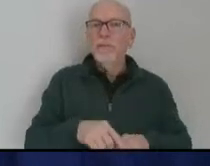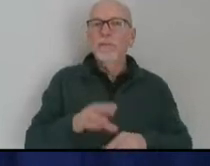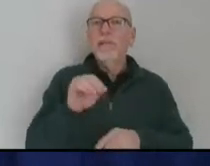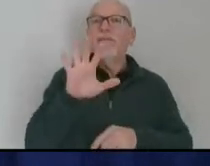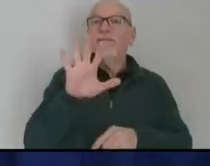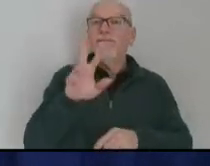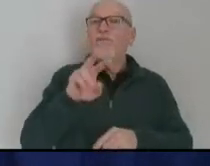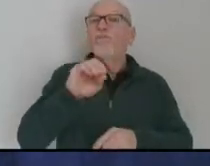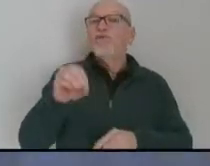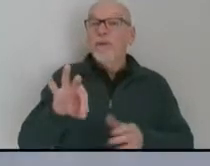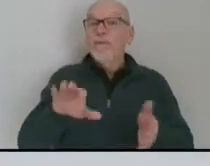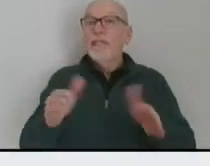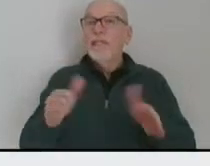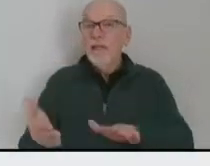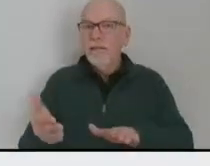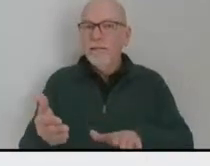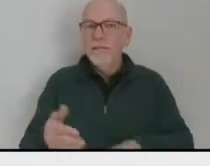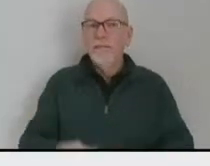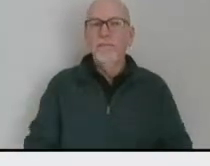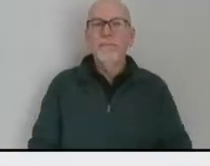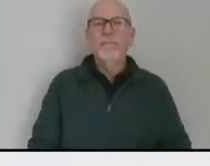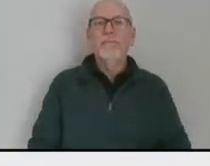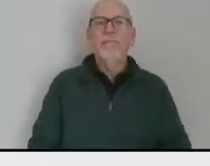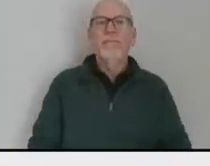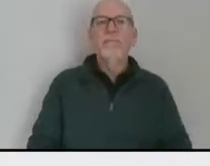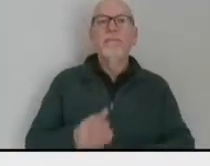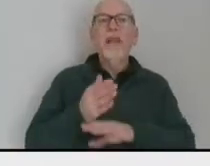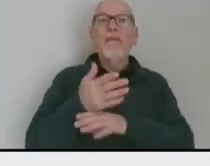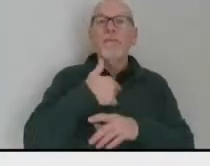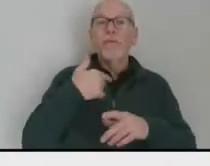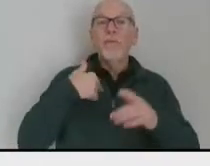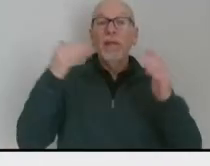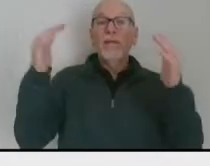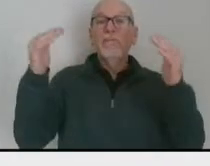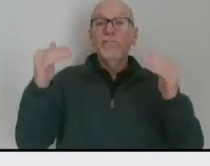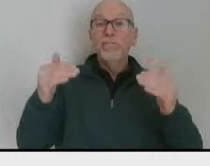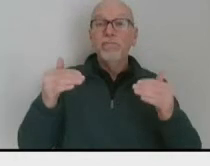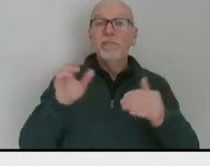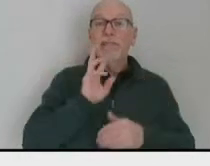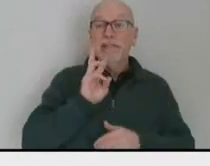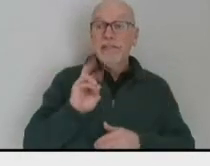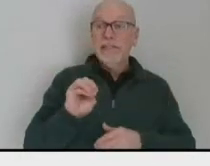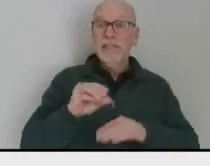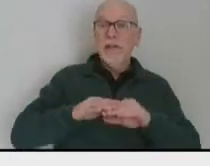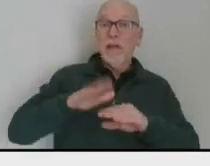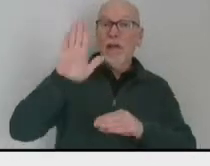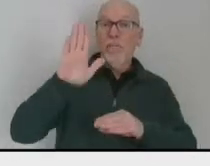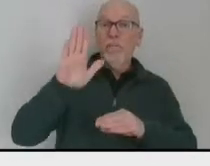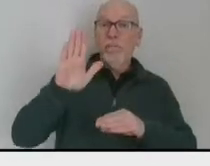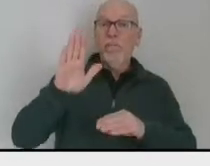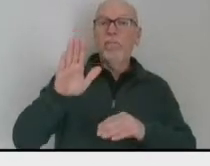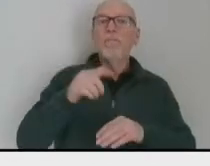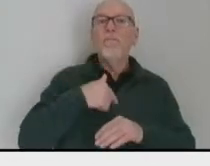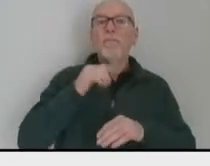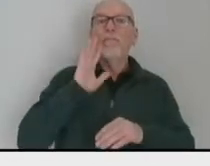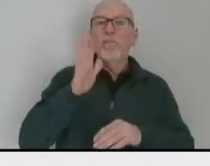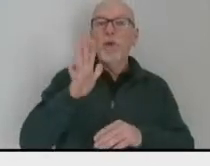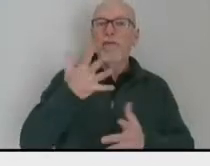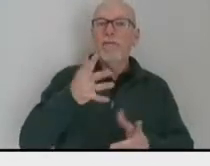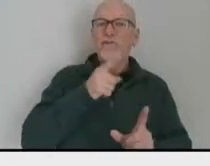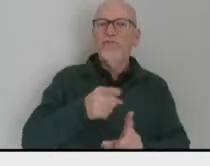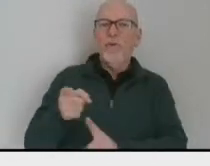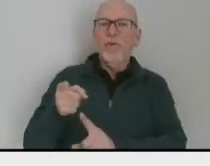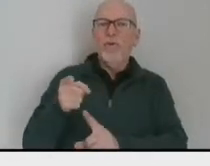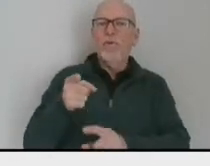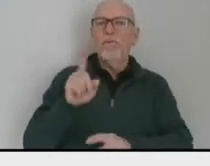52% of the deaths. Once we progress to make Hoosiers 60 and older eligible, we will have targeted the population